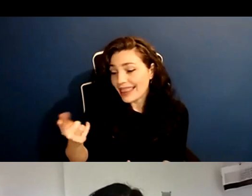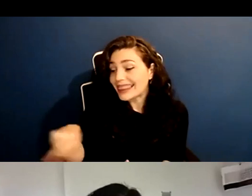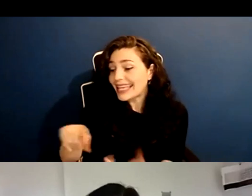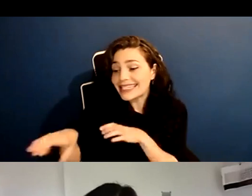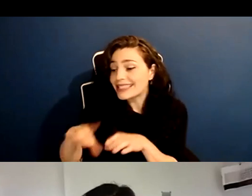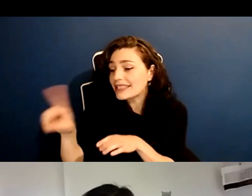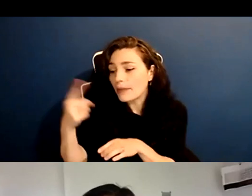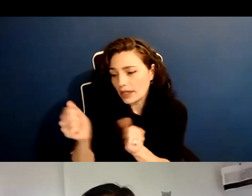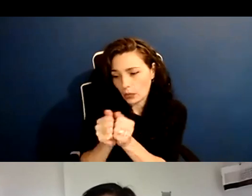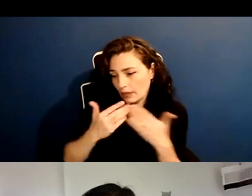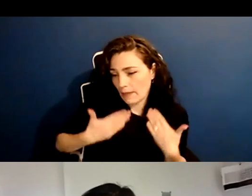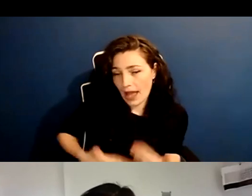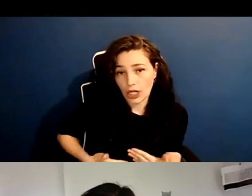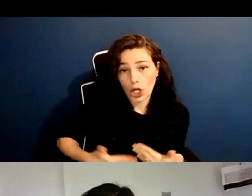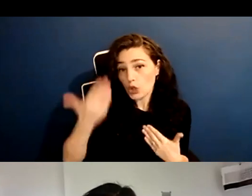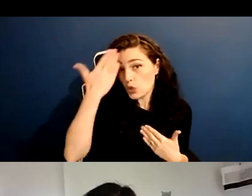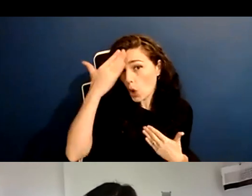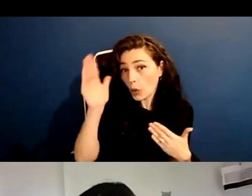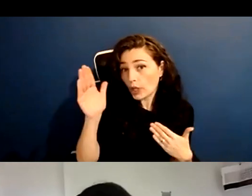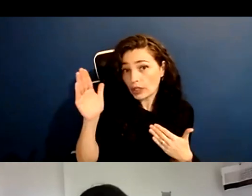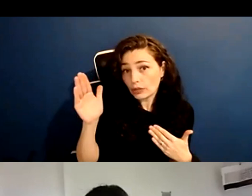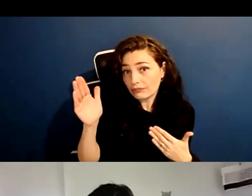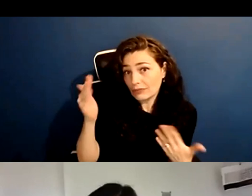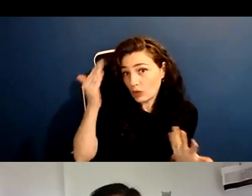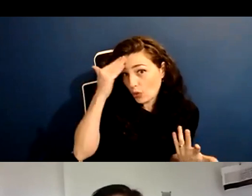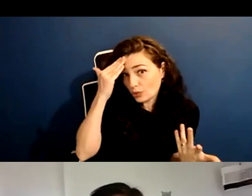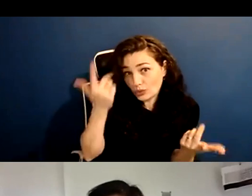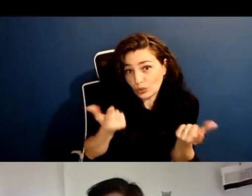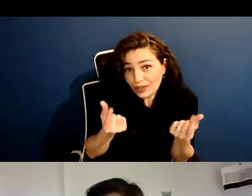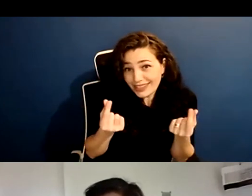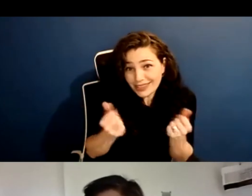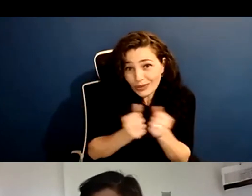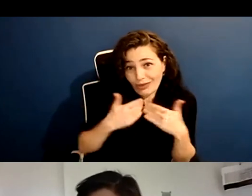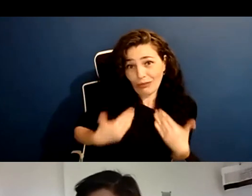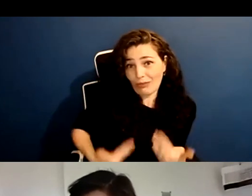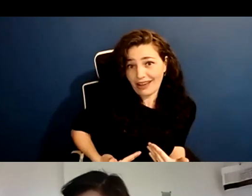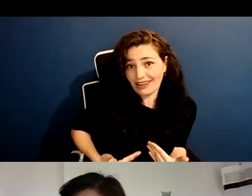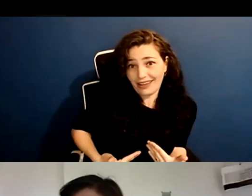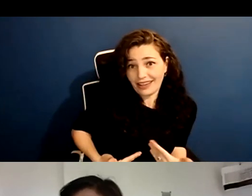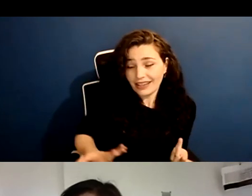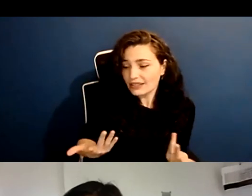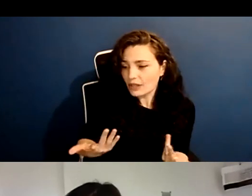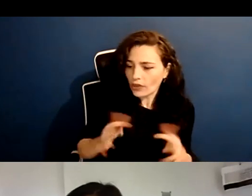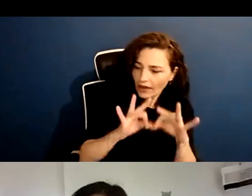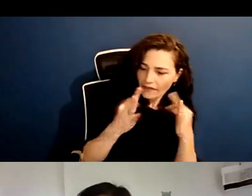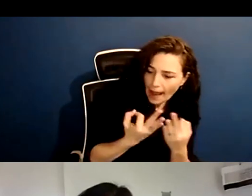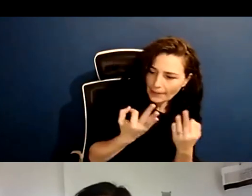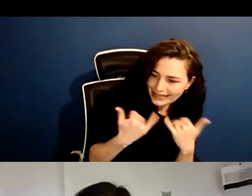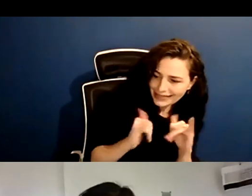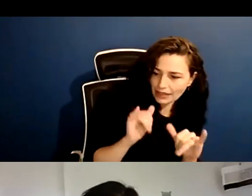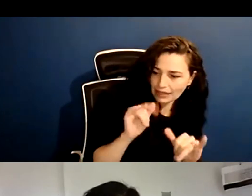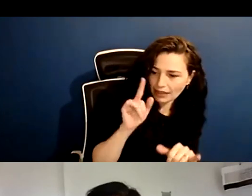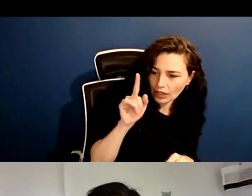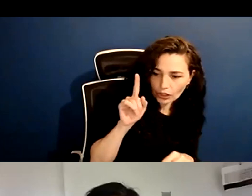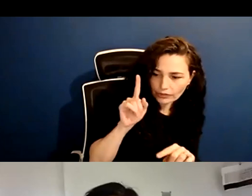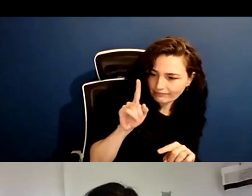family, this is enormous, right? They haven't been able to give him a proper send-off. And since he was the leader of